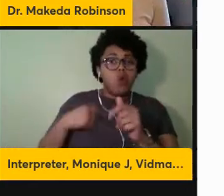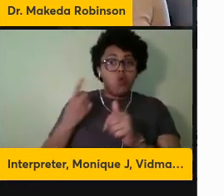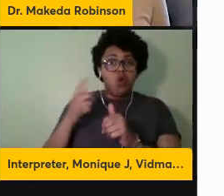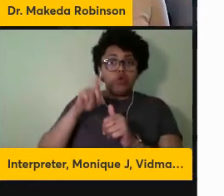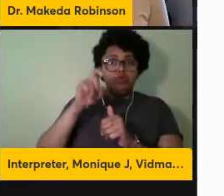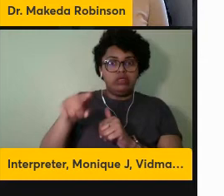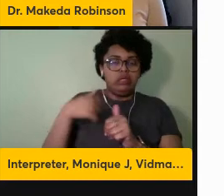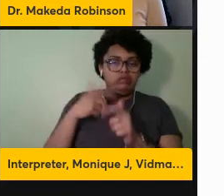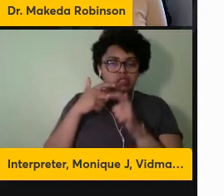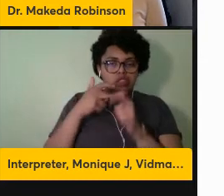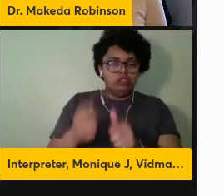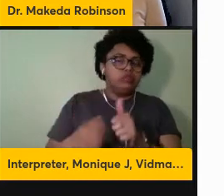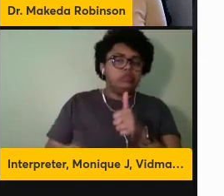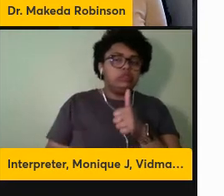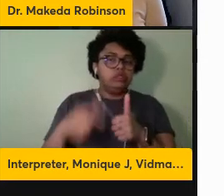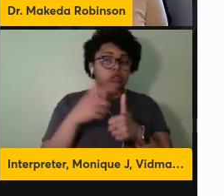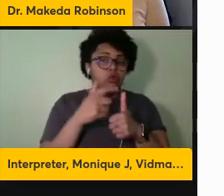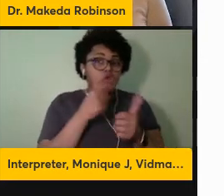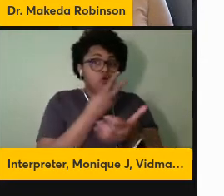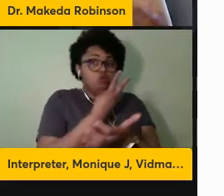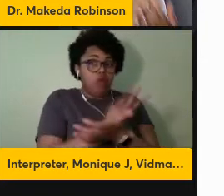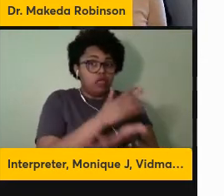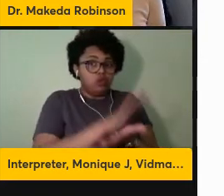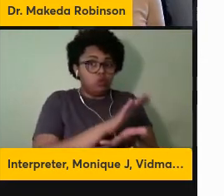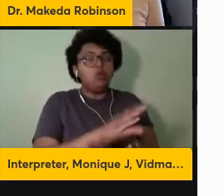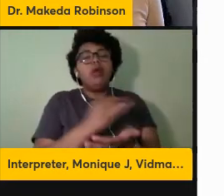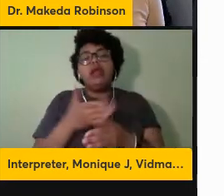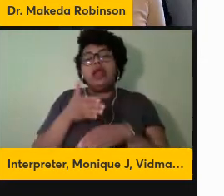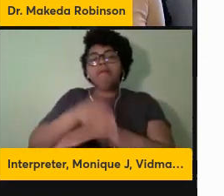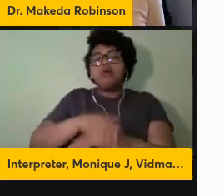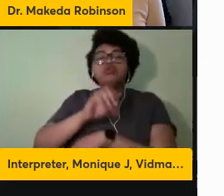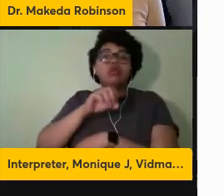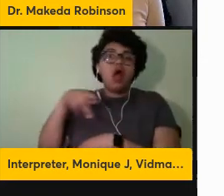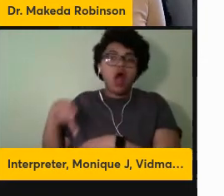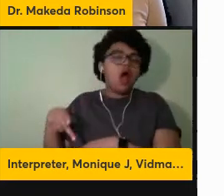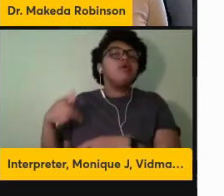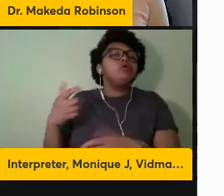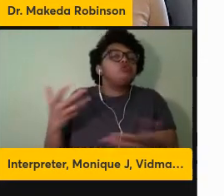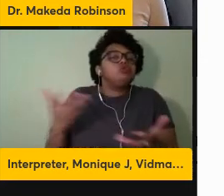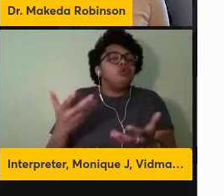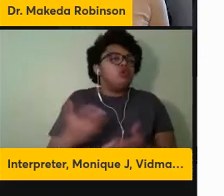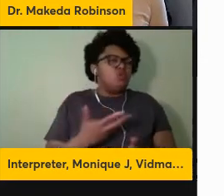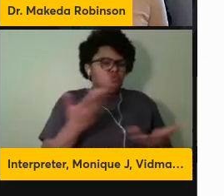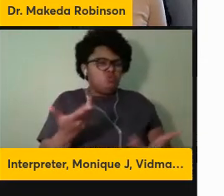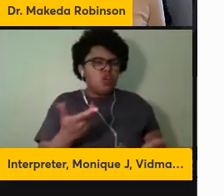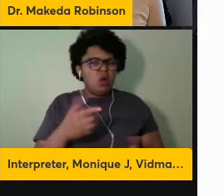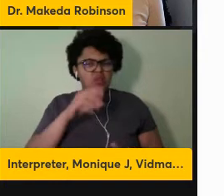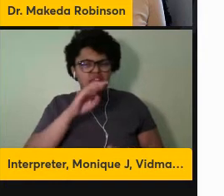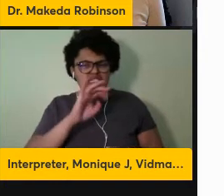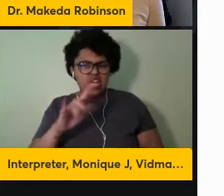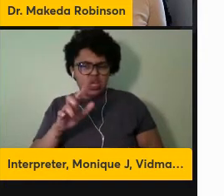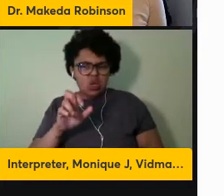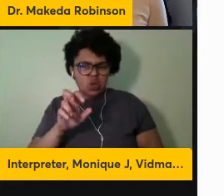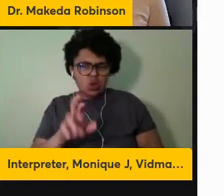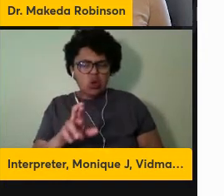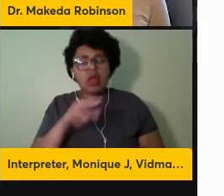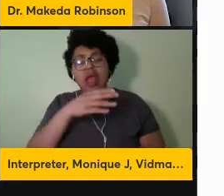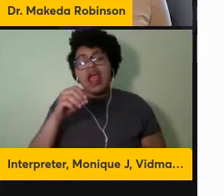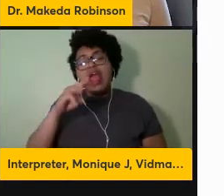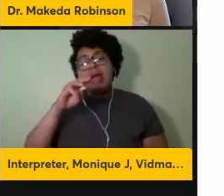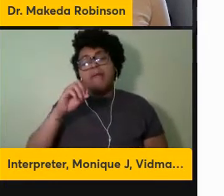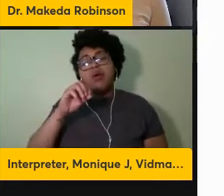school education as well as now in my postdoc, is what are the cellular and molecular determinants which drive the pathogenesis